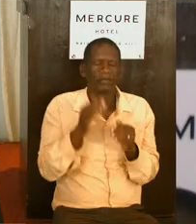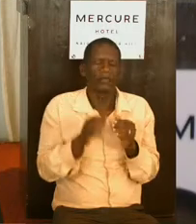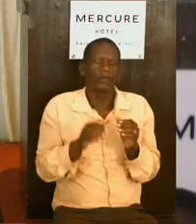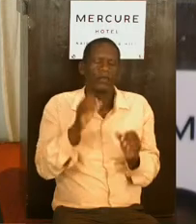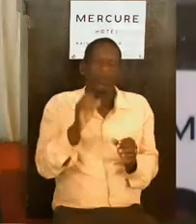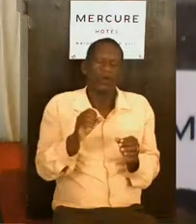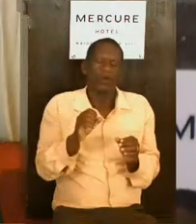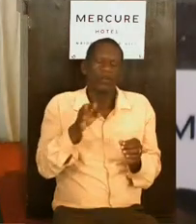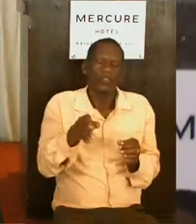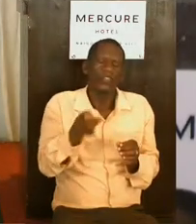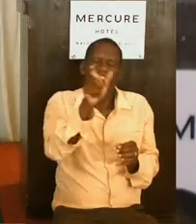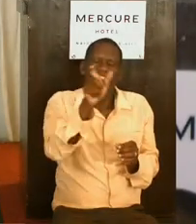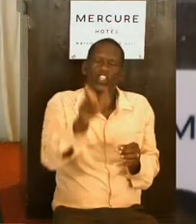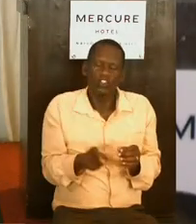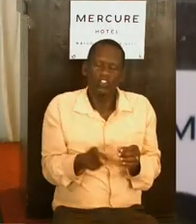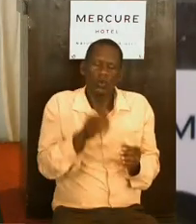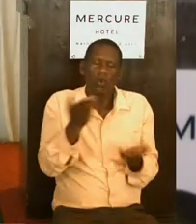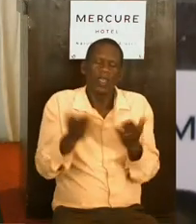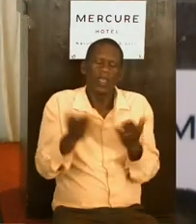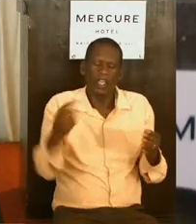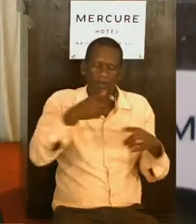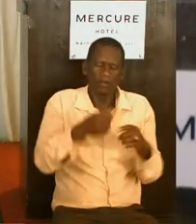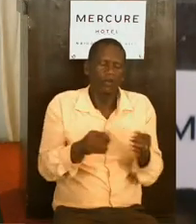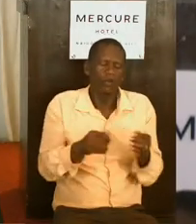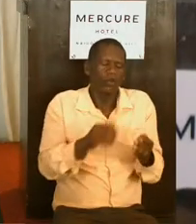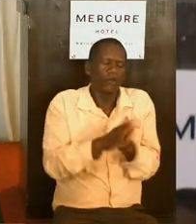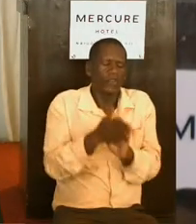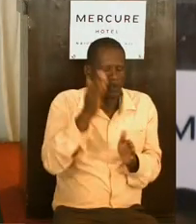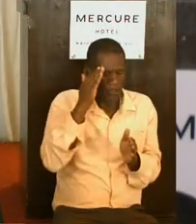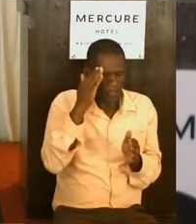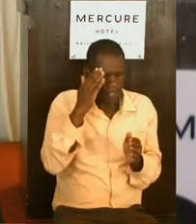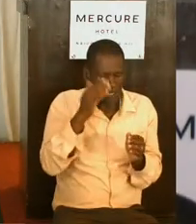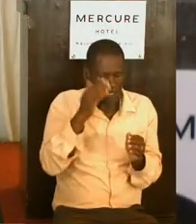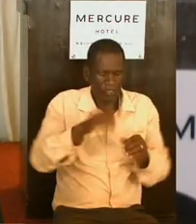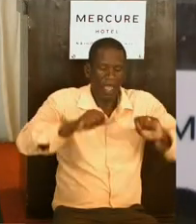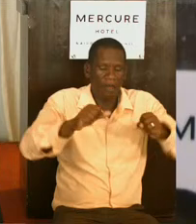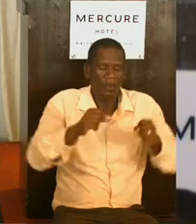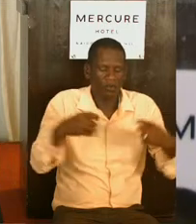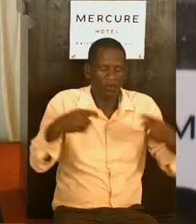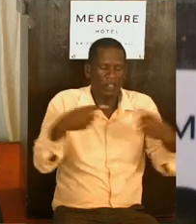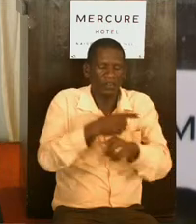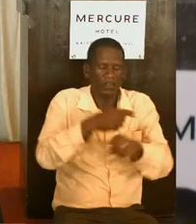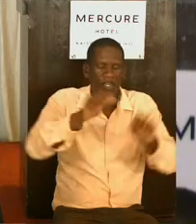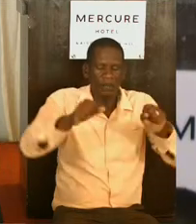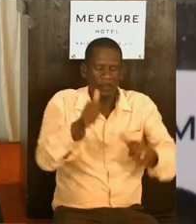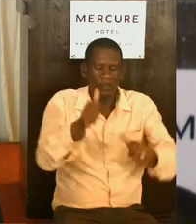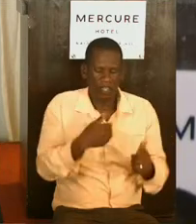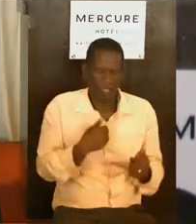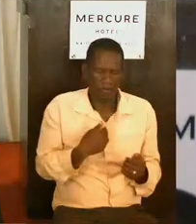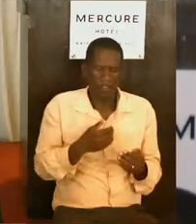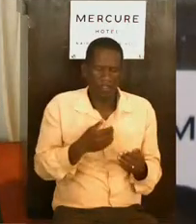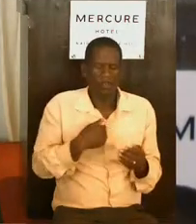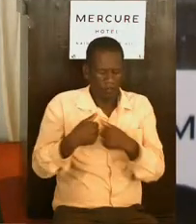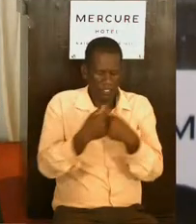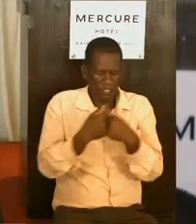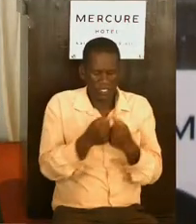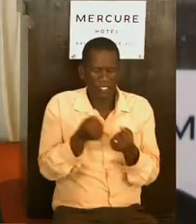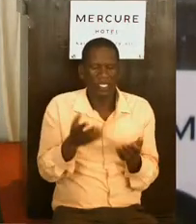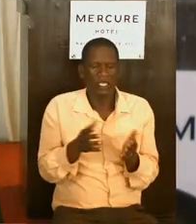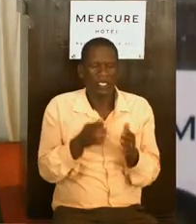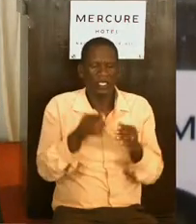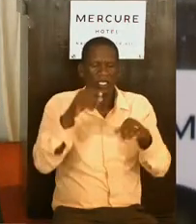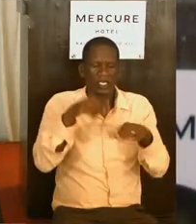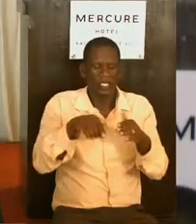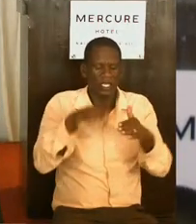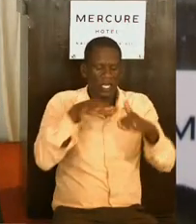of the region they come from regardless of abilities or different abilities because we have challenges in